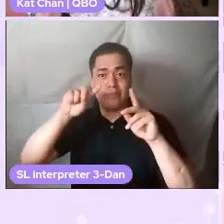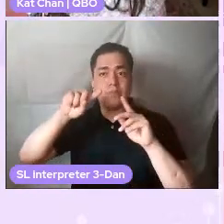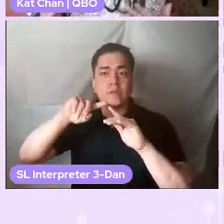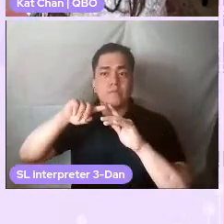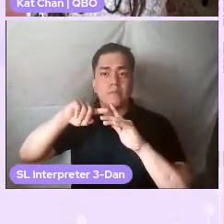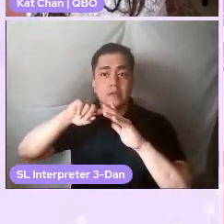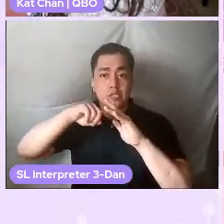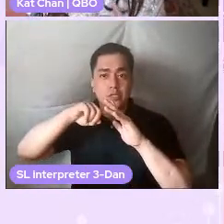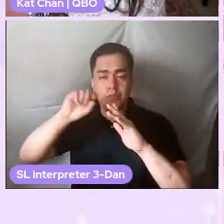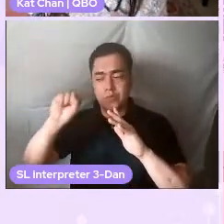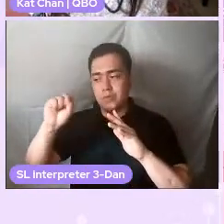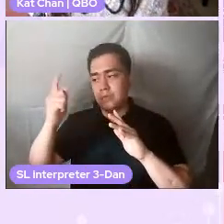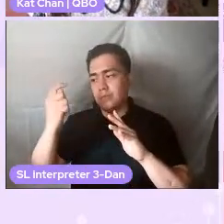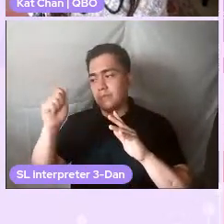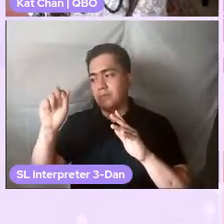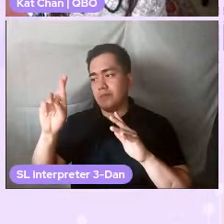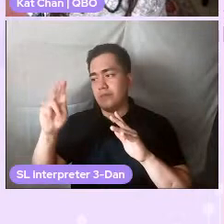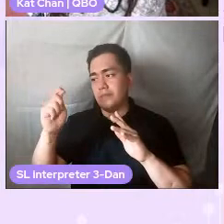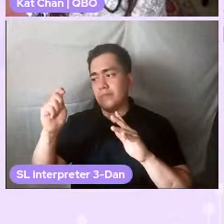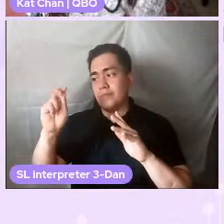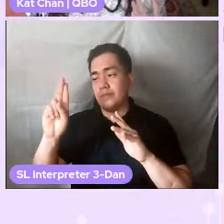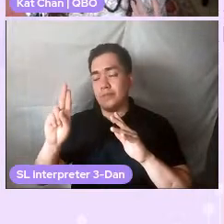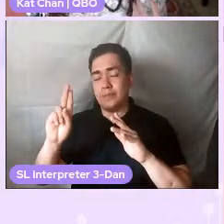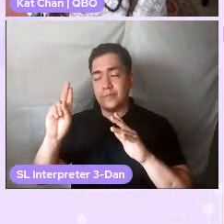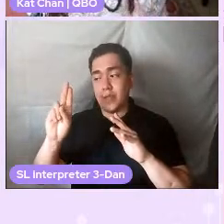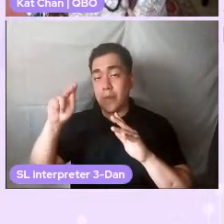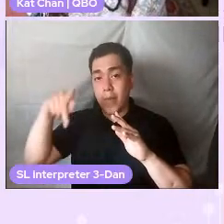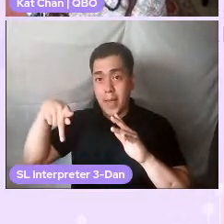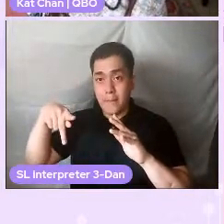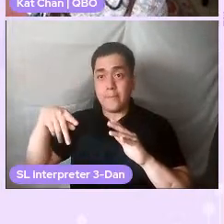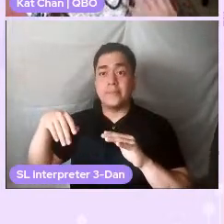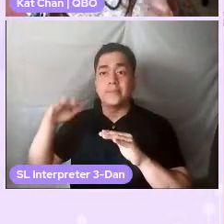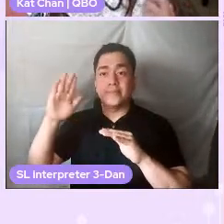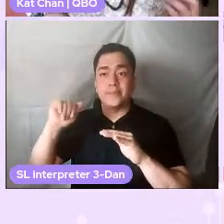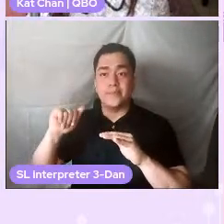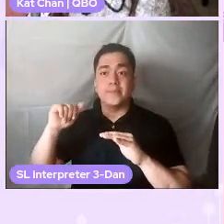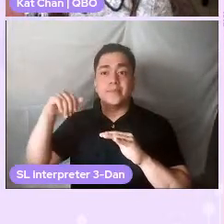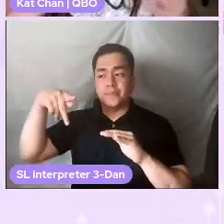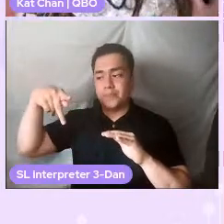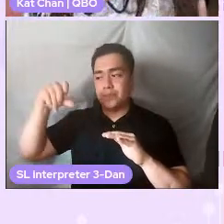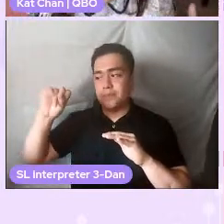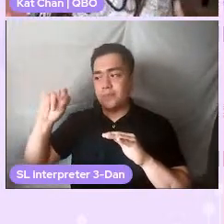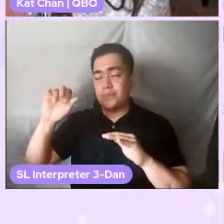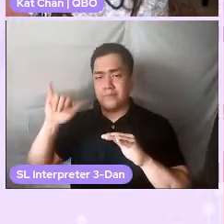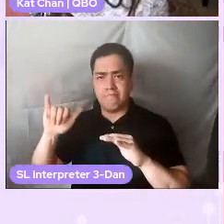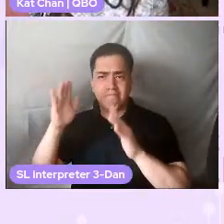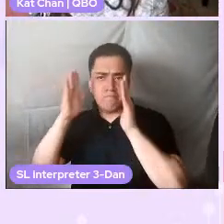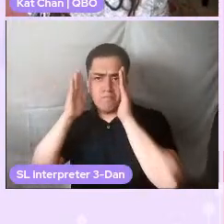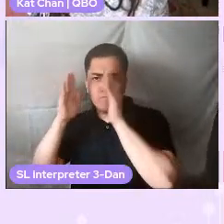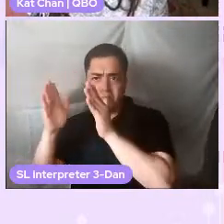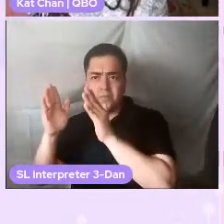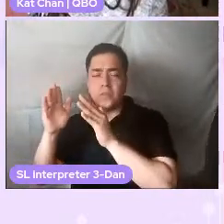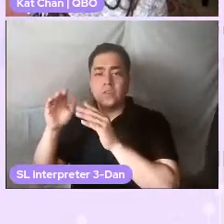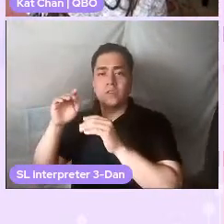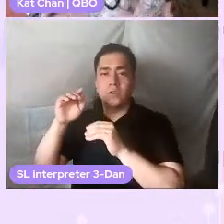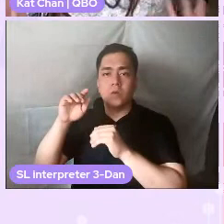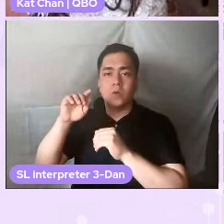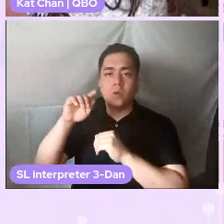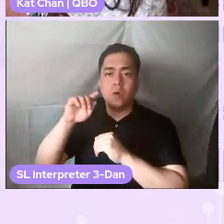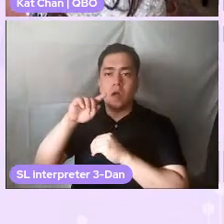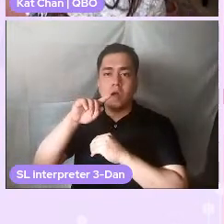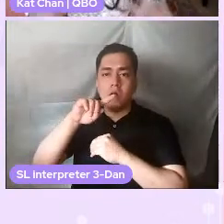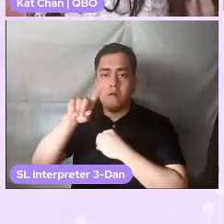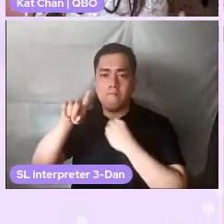women-led, women-empowered startup ventures. And, you know, we focus on, yan, exposing women, right, to